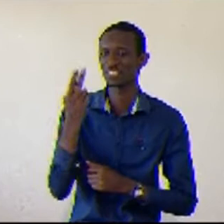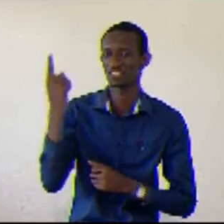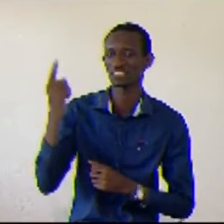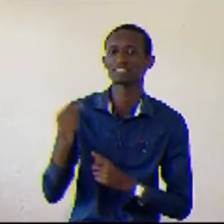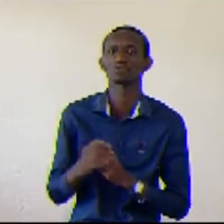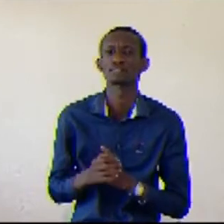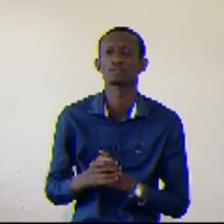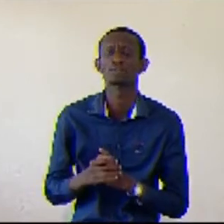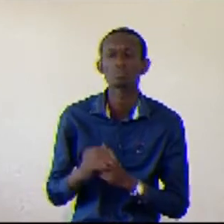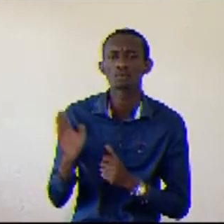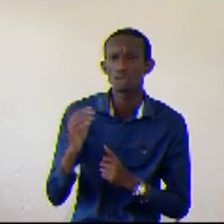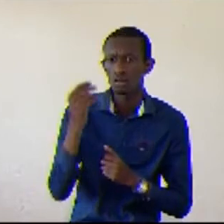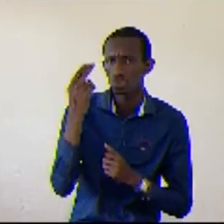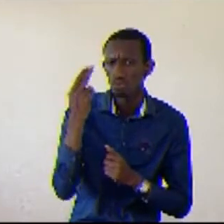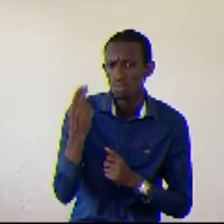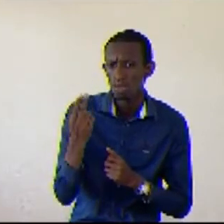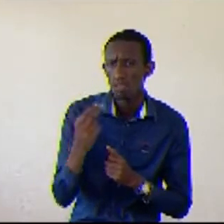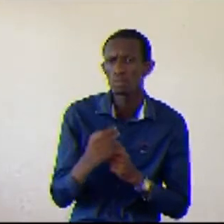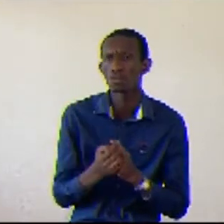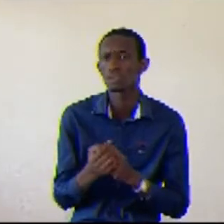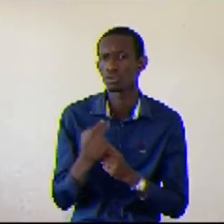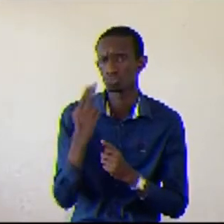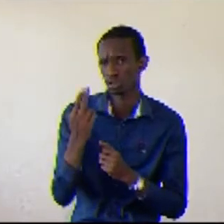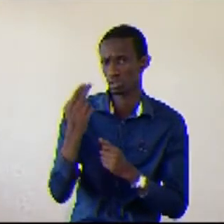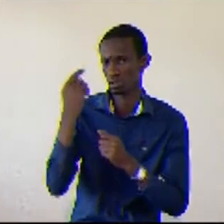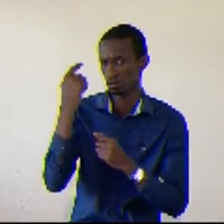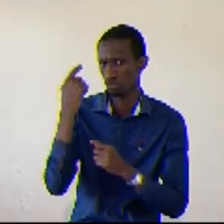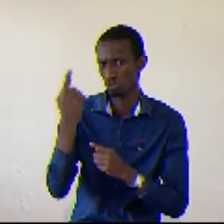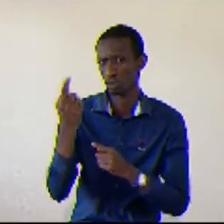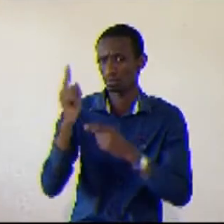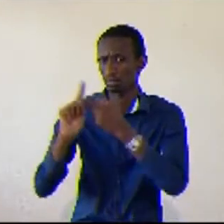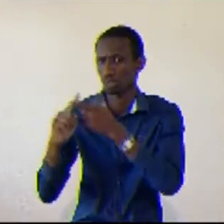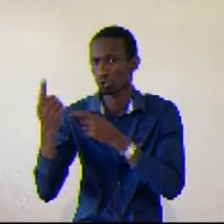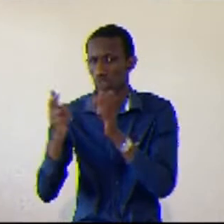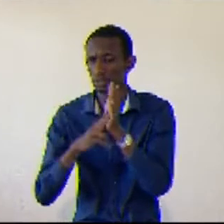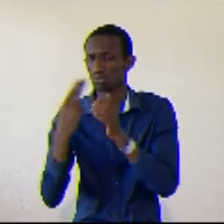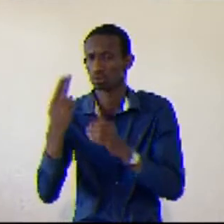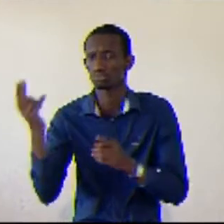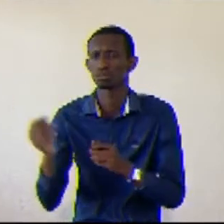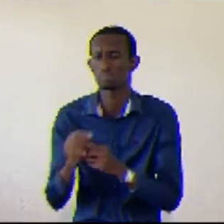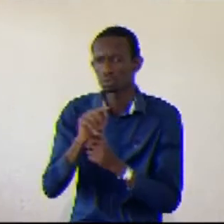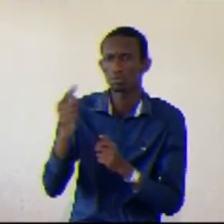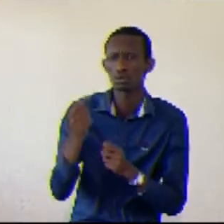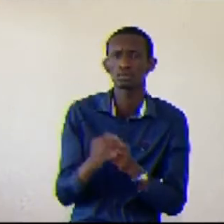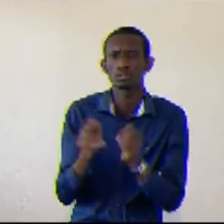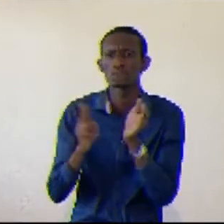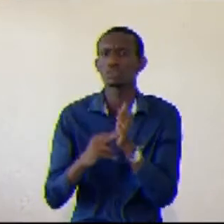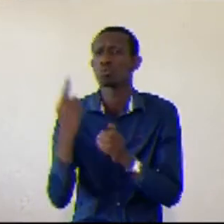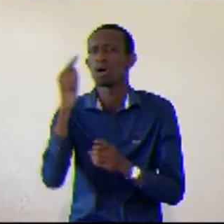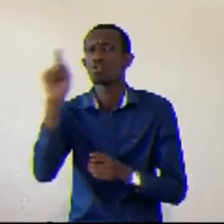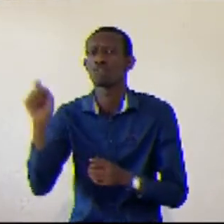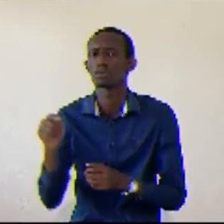be having 21 plus 1, this is 22 divided by 1, which is equal to 1 over alpha minus